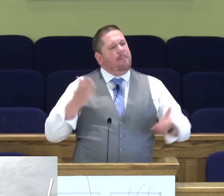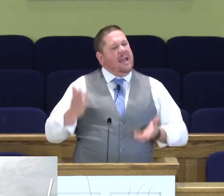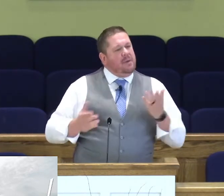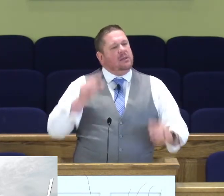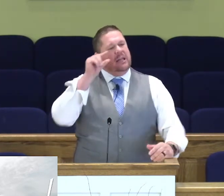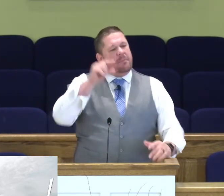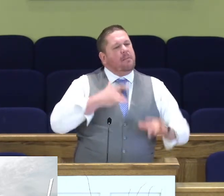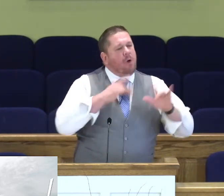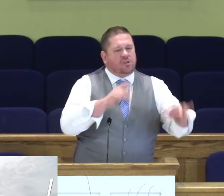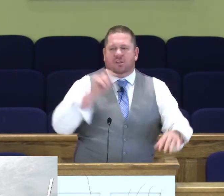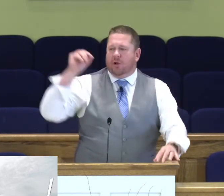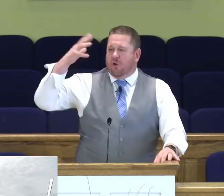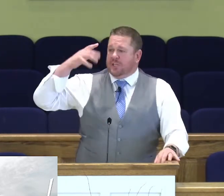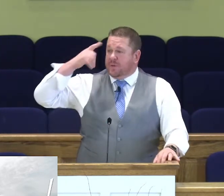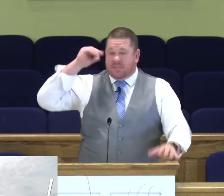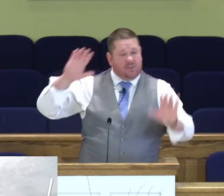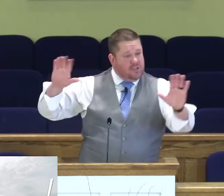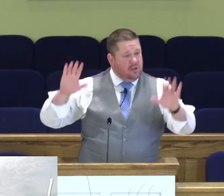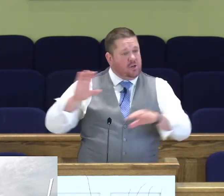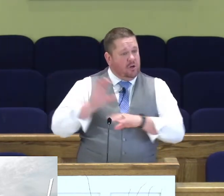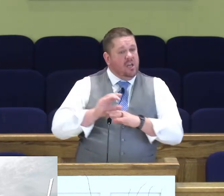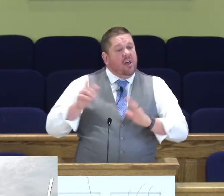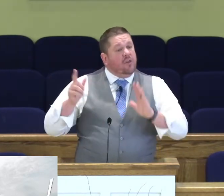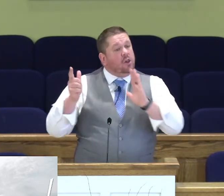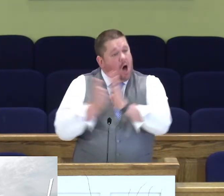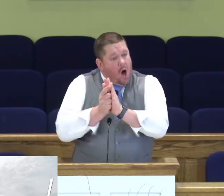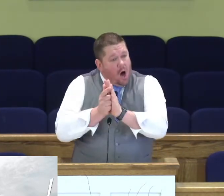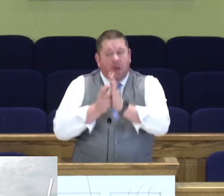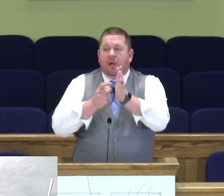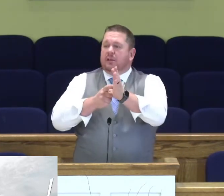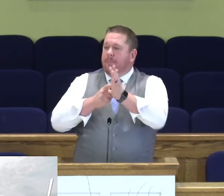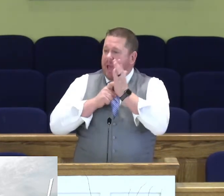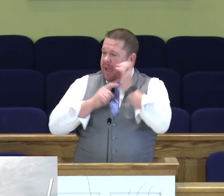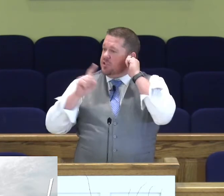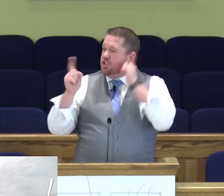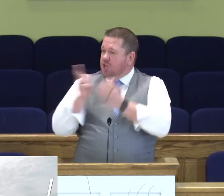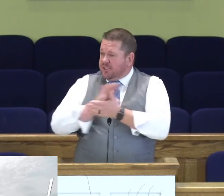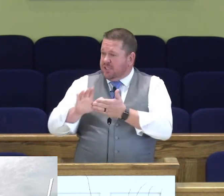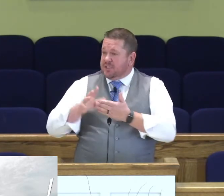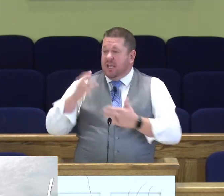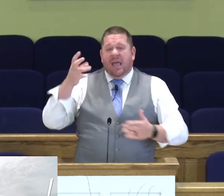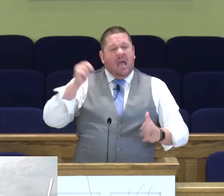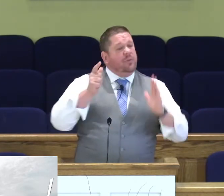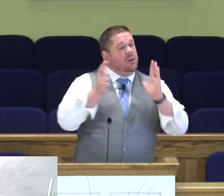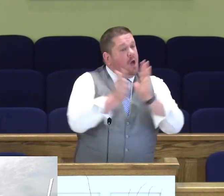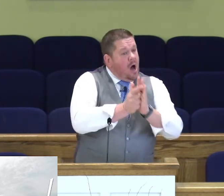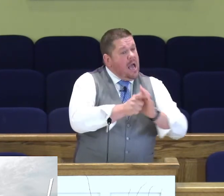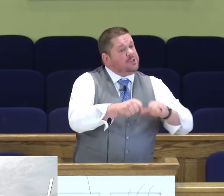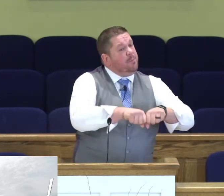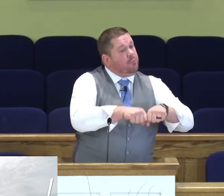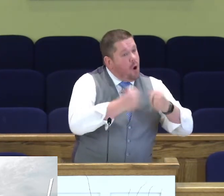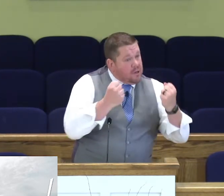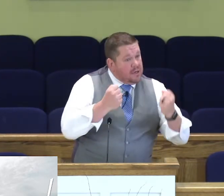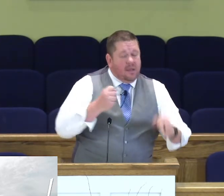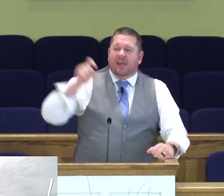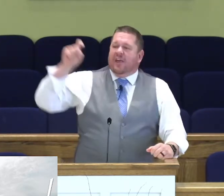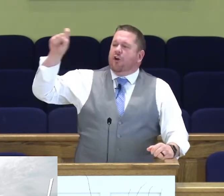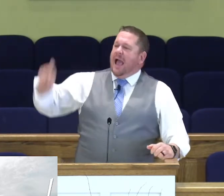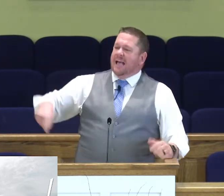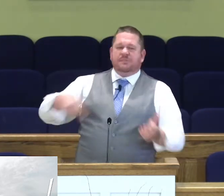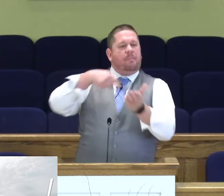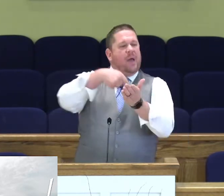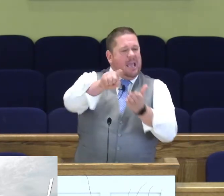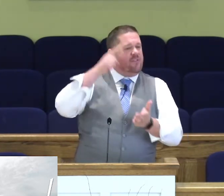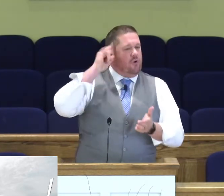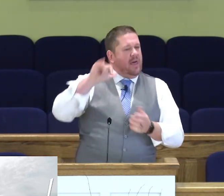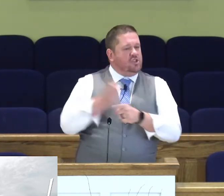them maybe a little bit of mercy, a little bit of grace, because here's the deal, church. The law demands justice, and when the law has been broken, there